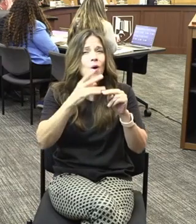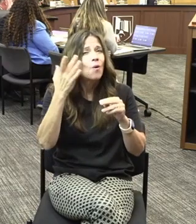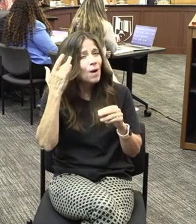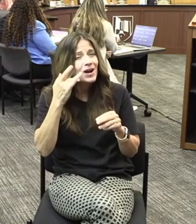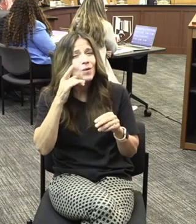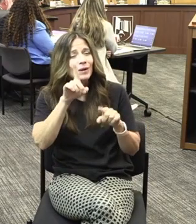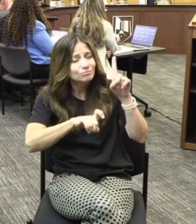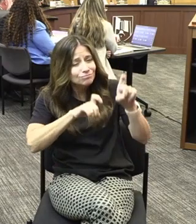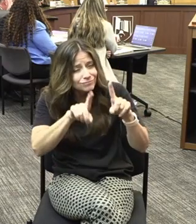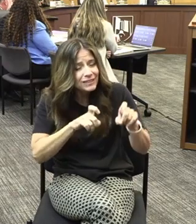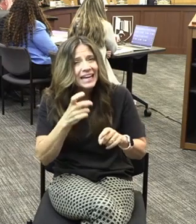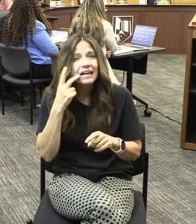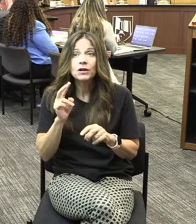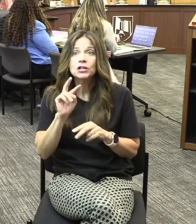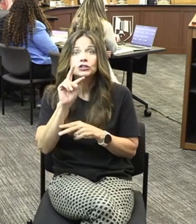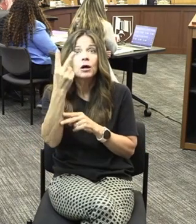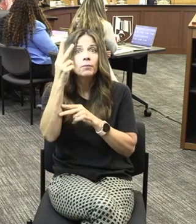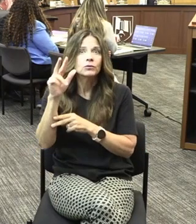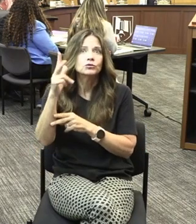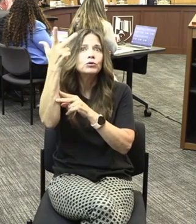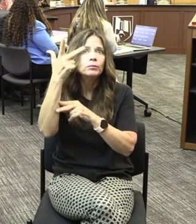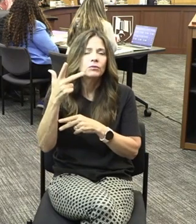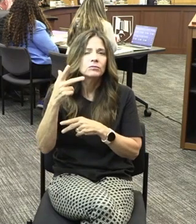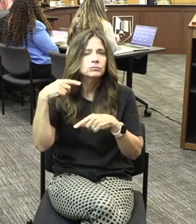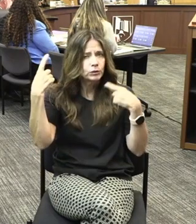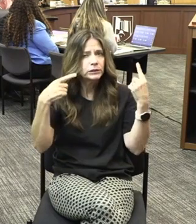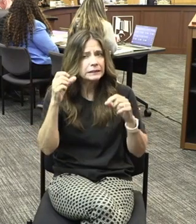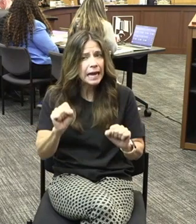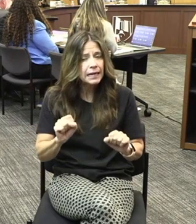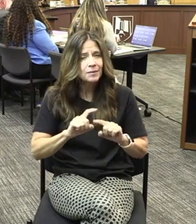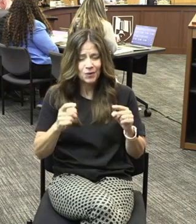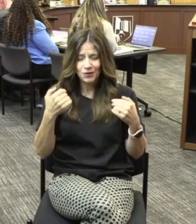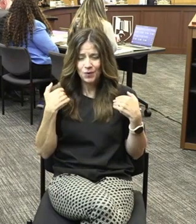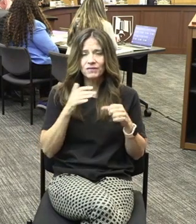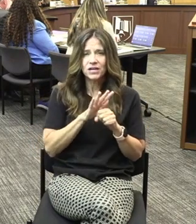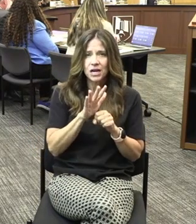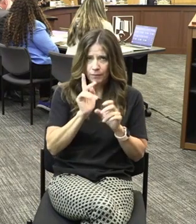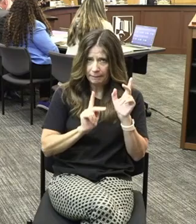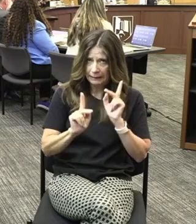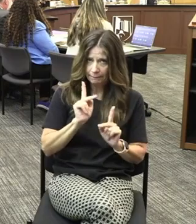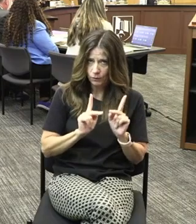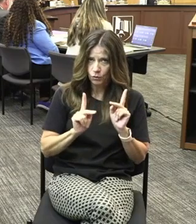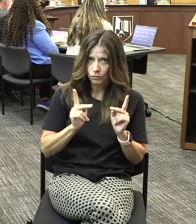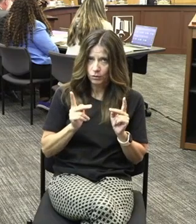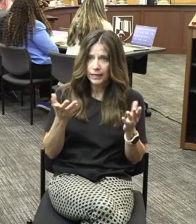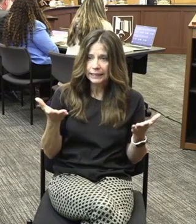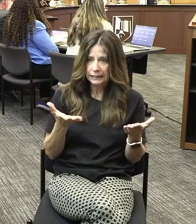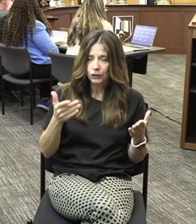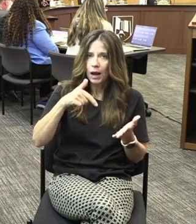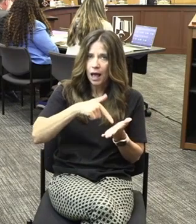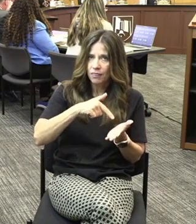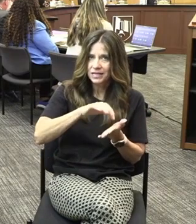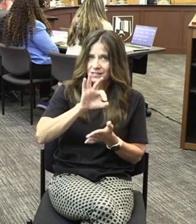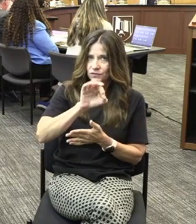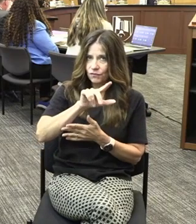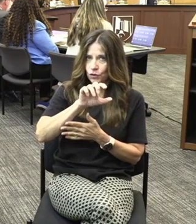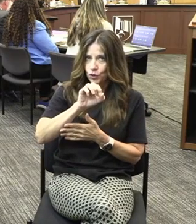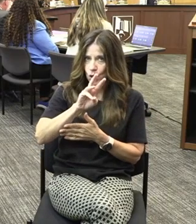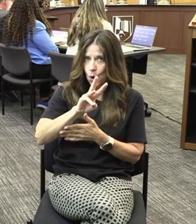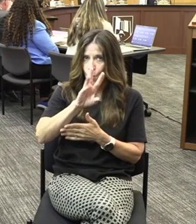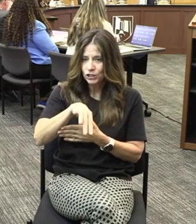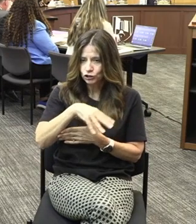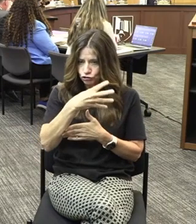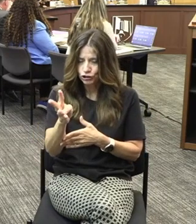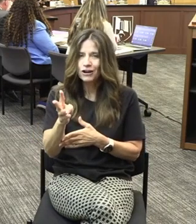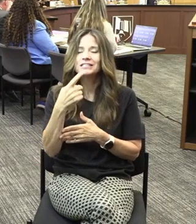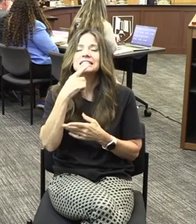triple, absolutely. We want to talk to somebody, but guess what? You have enough people on this flow chart that tell us exactly where the